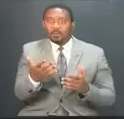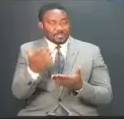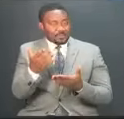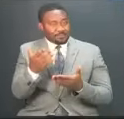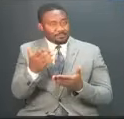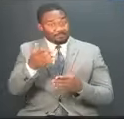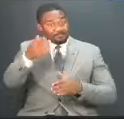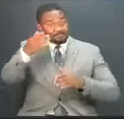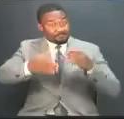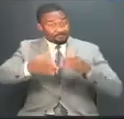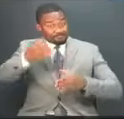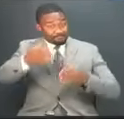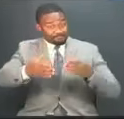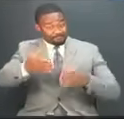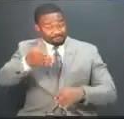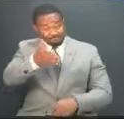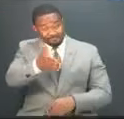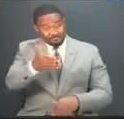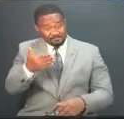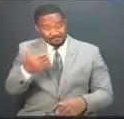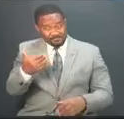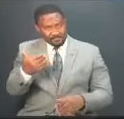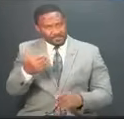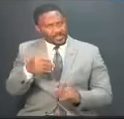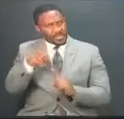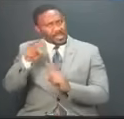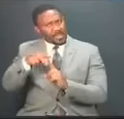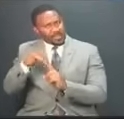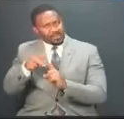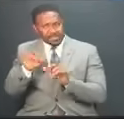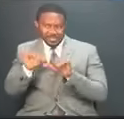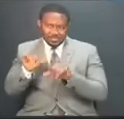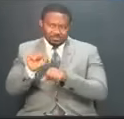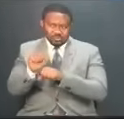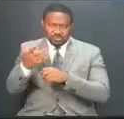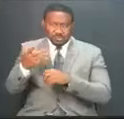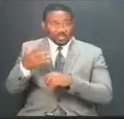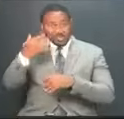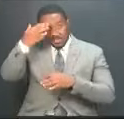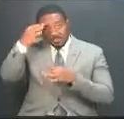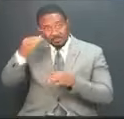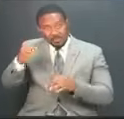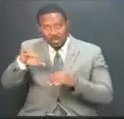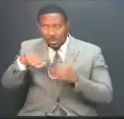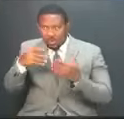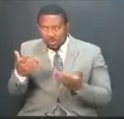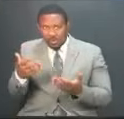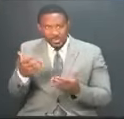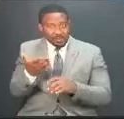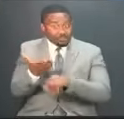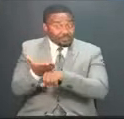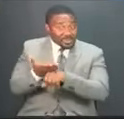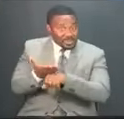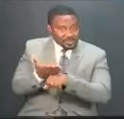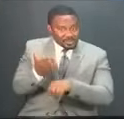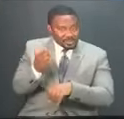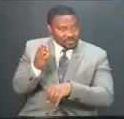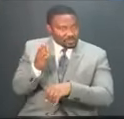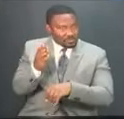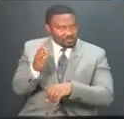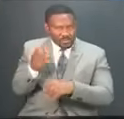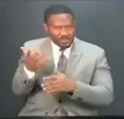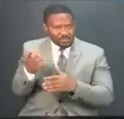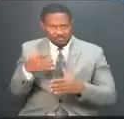the court where the application for stay of execution or even the appeal has been